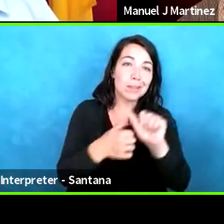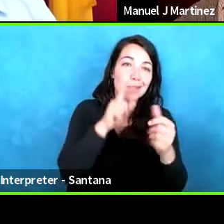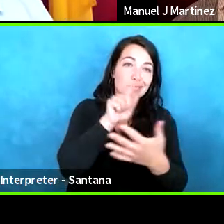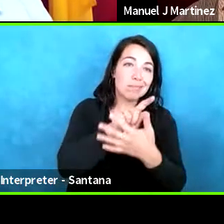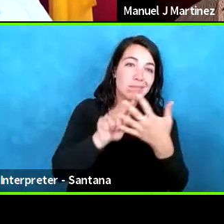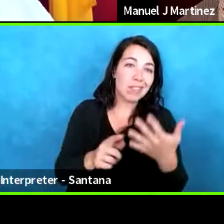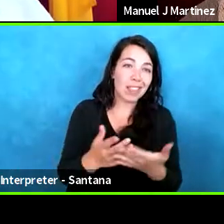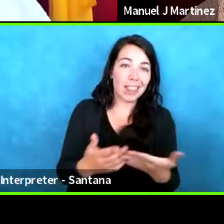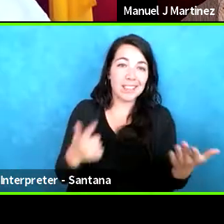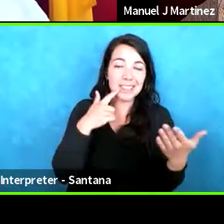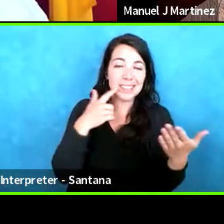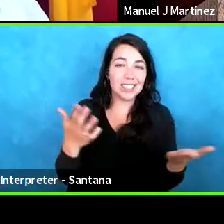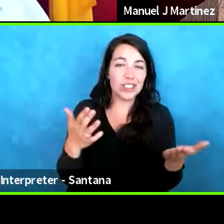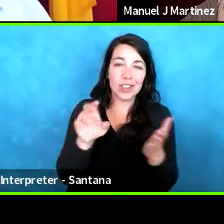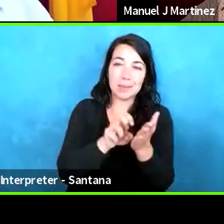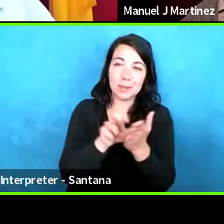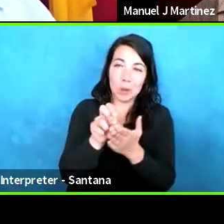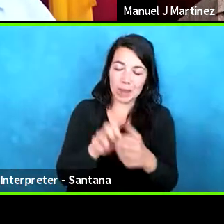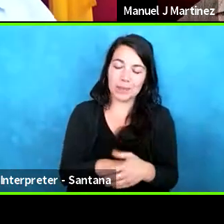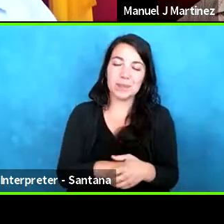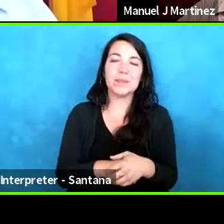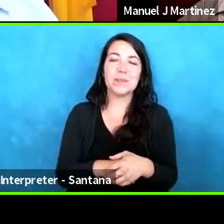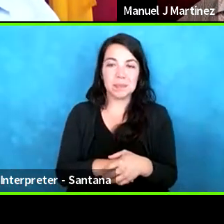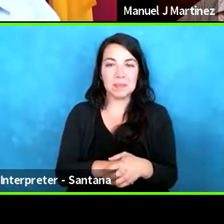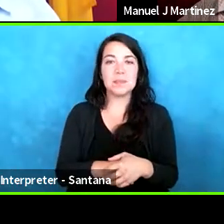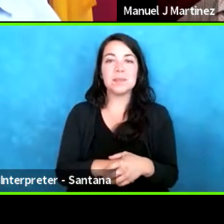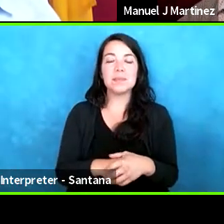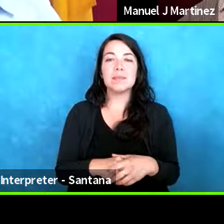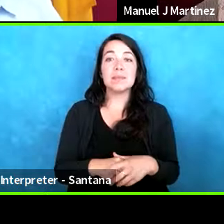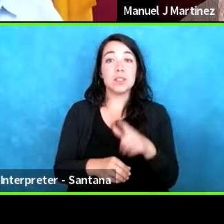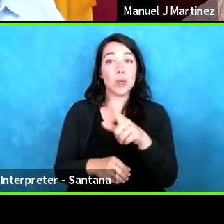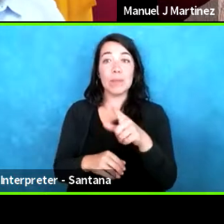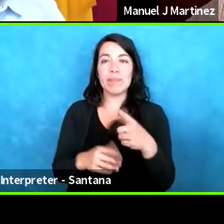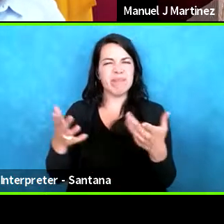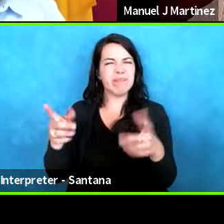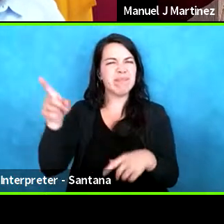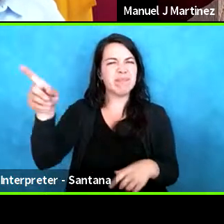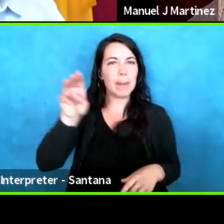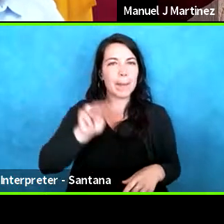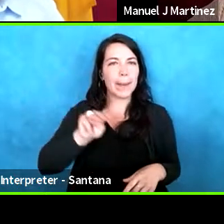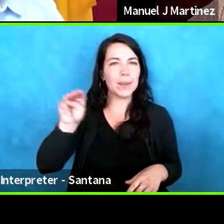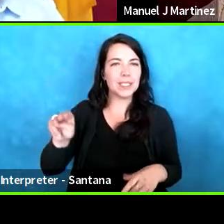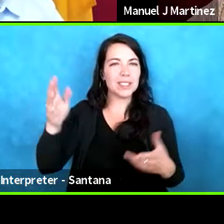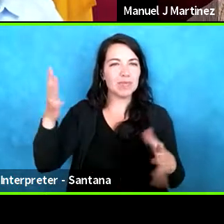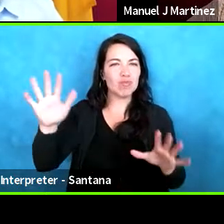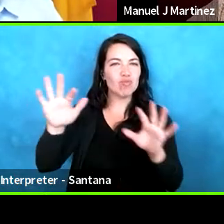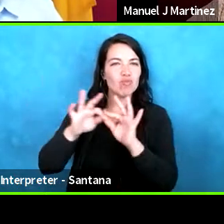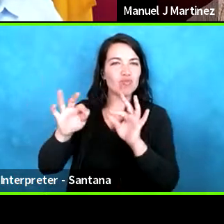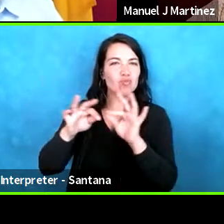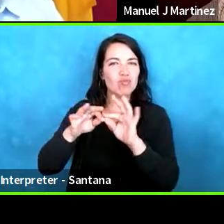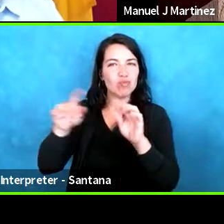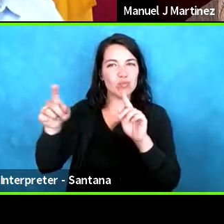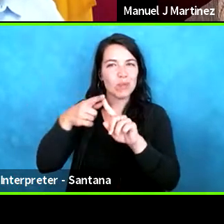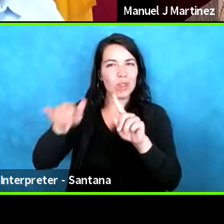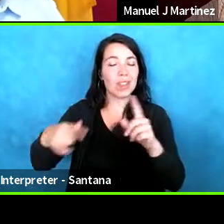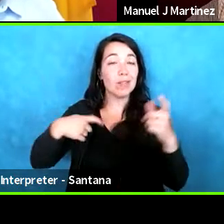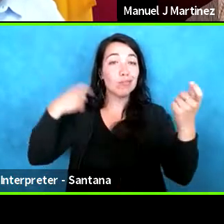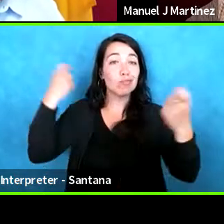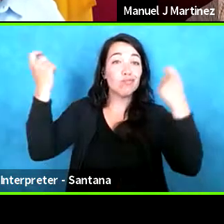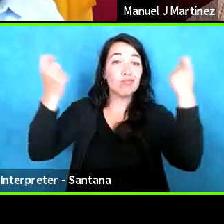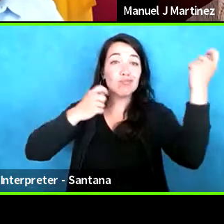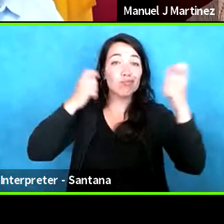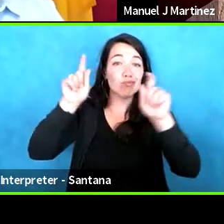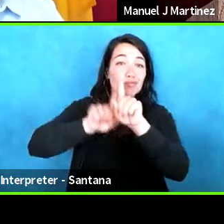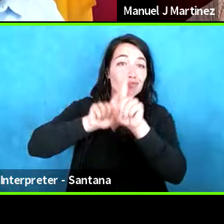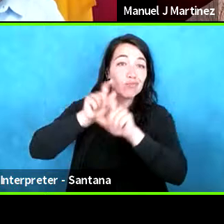going around the city. And I just want to echo and chime on to Councilor Martinez's update with the fireworks extravaganza to be taking place